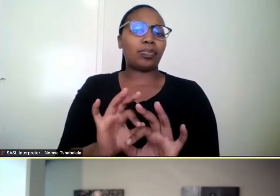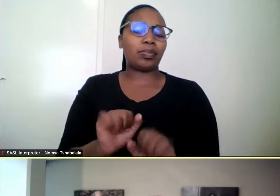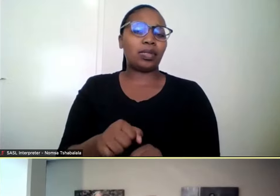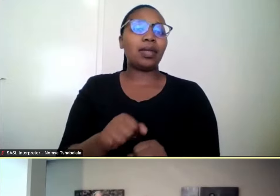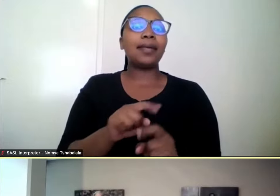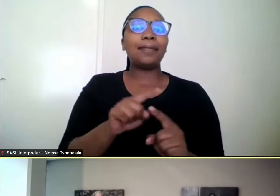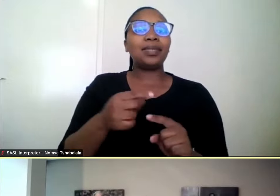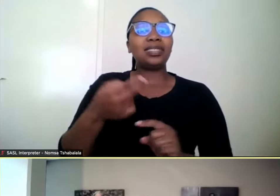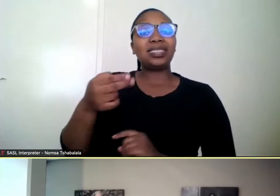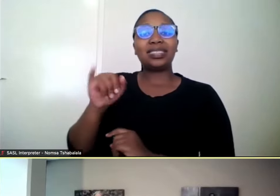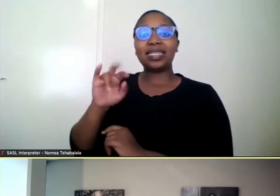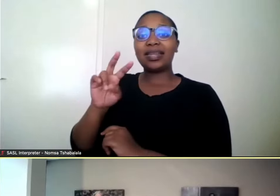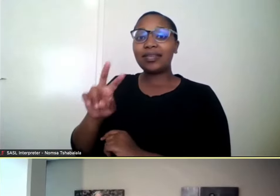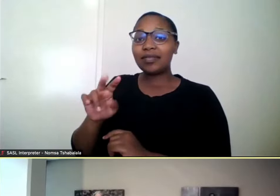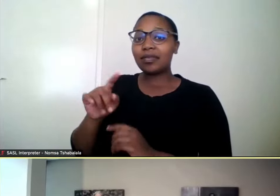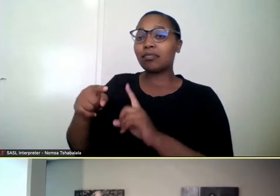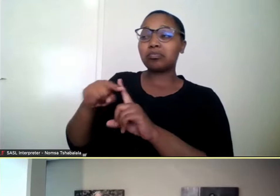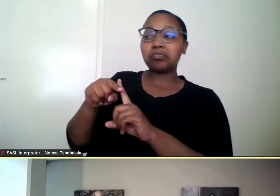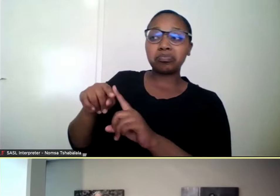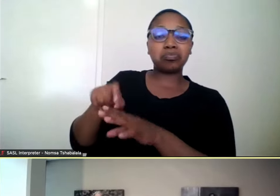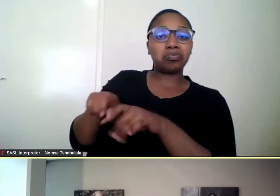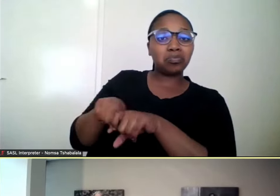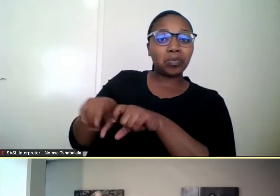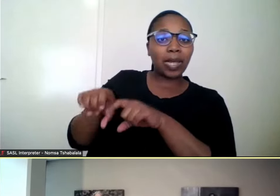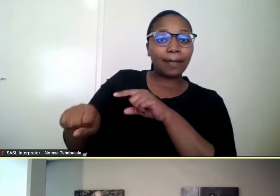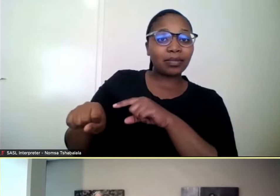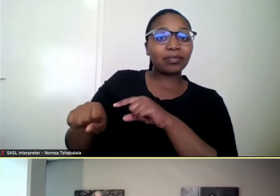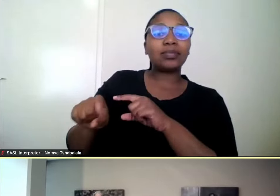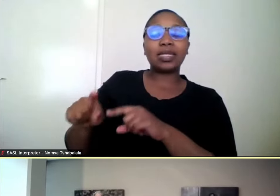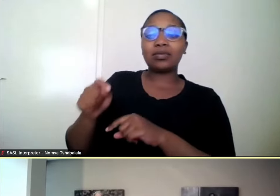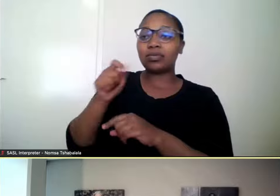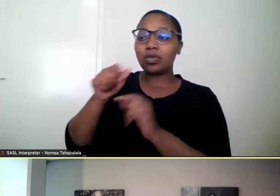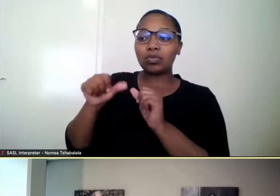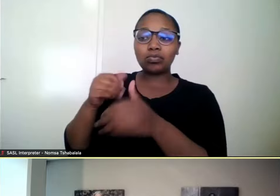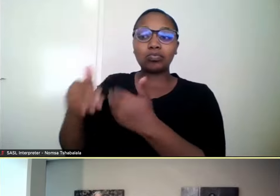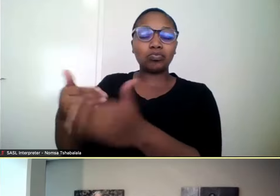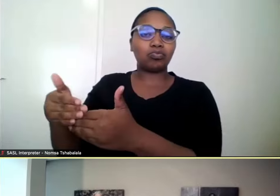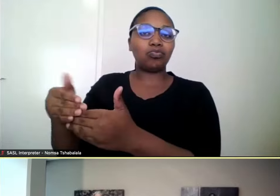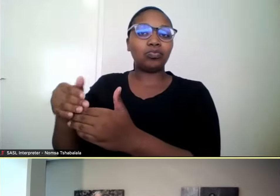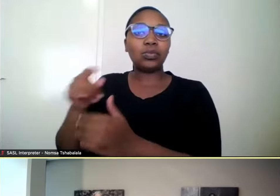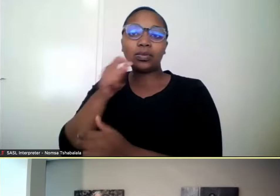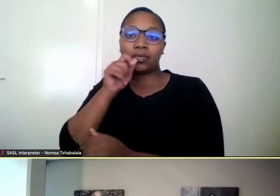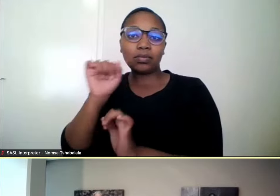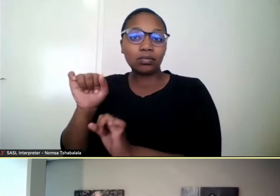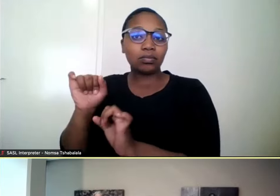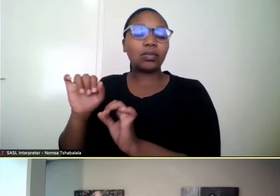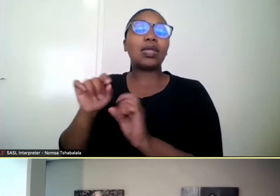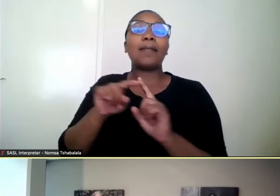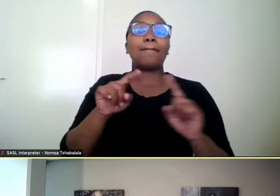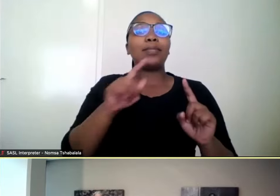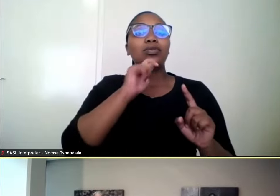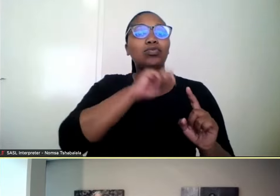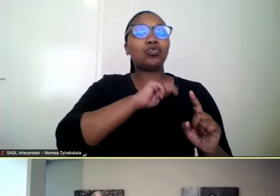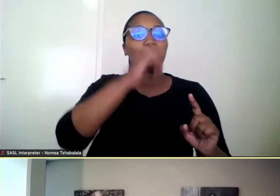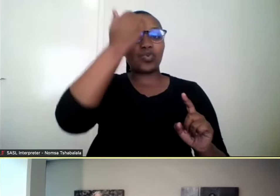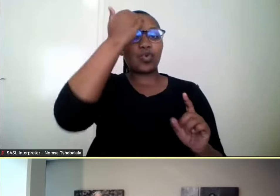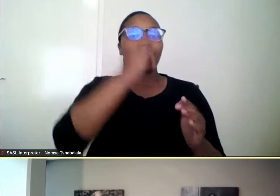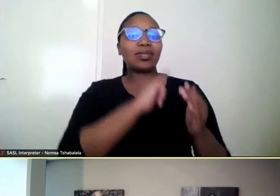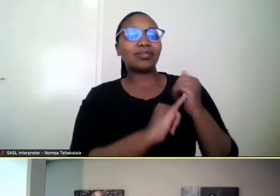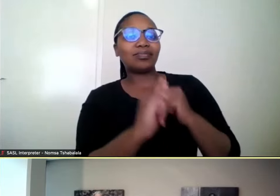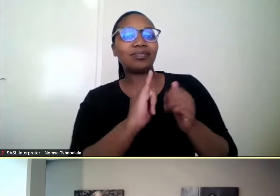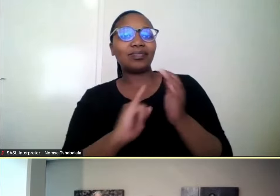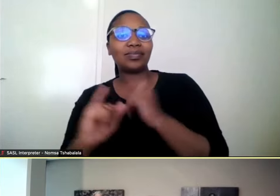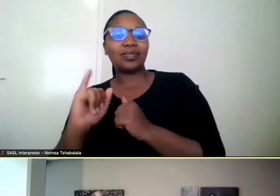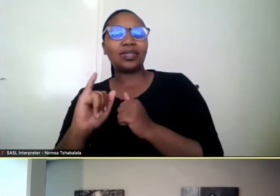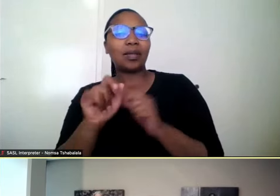HIV diagnosis and therapy. So what we know, the scientific community, is the role of immune suppressed individuals on driving the evolution of